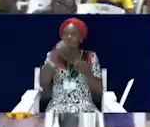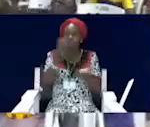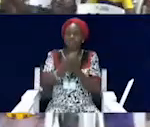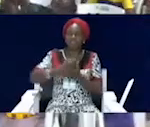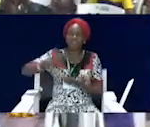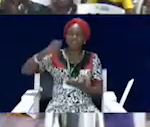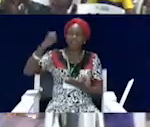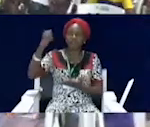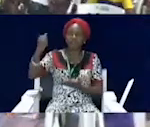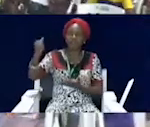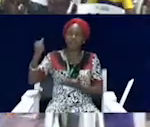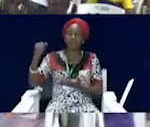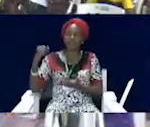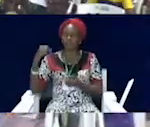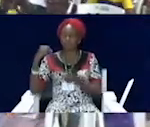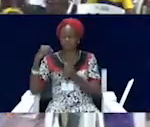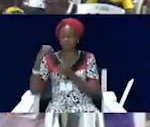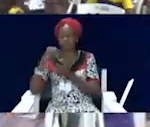amen.